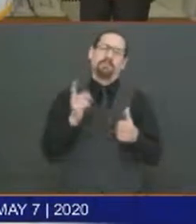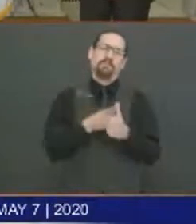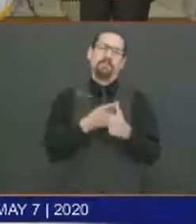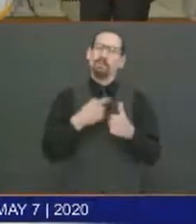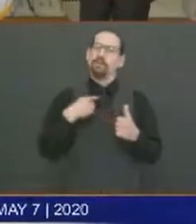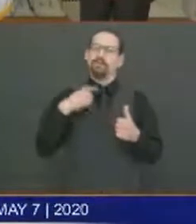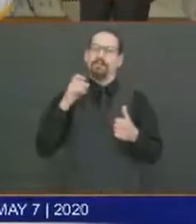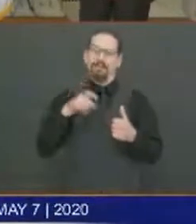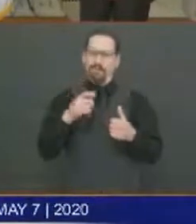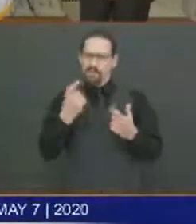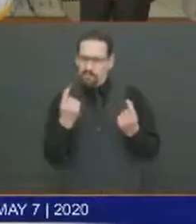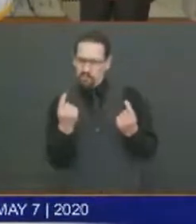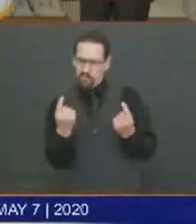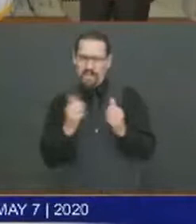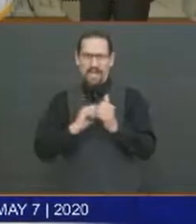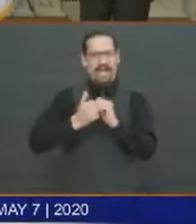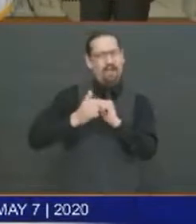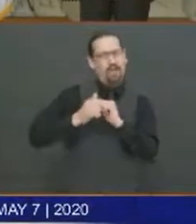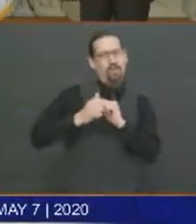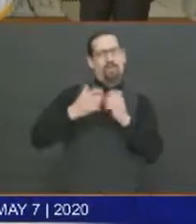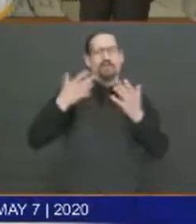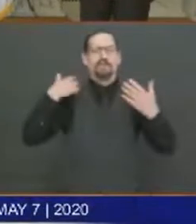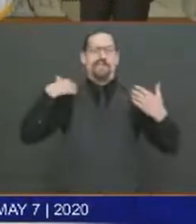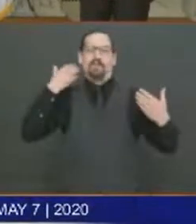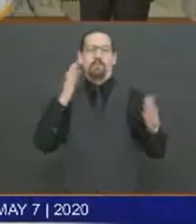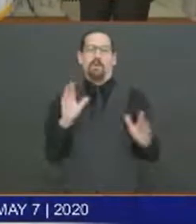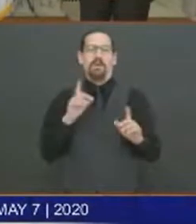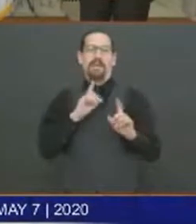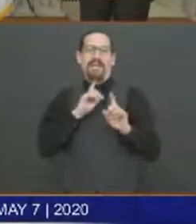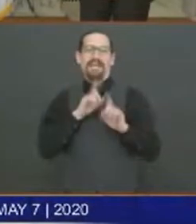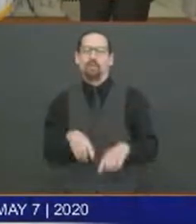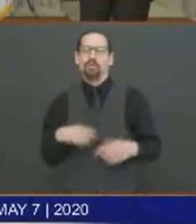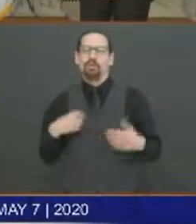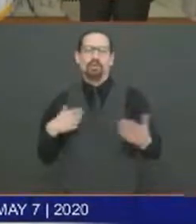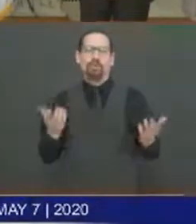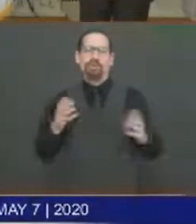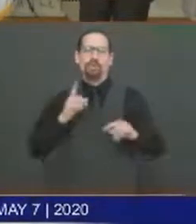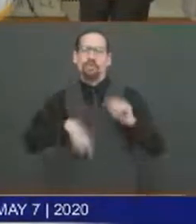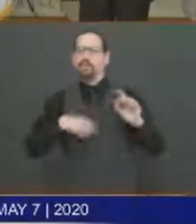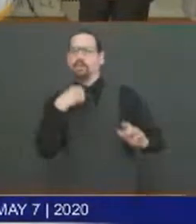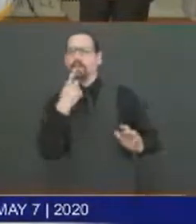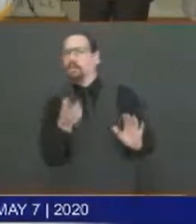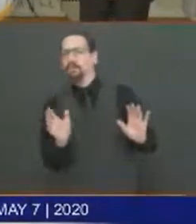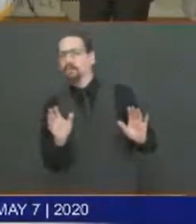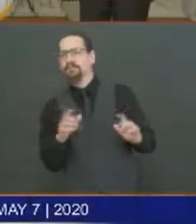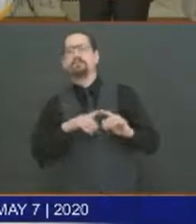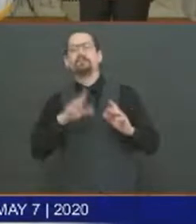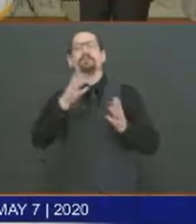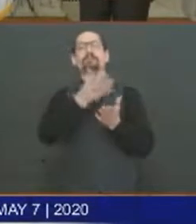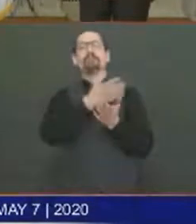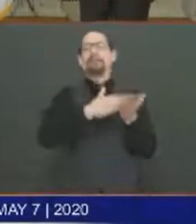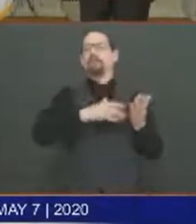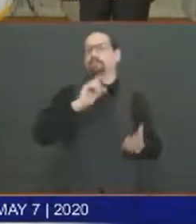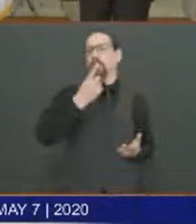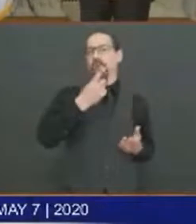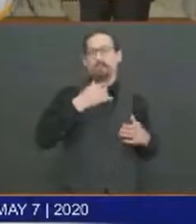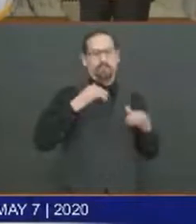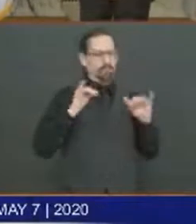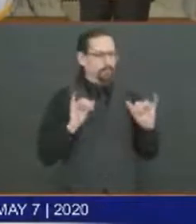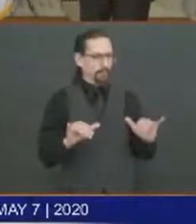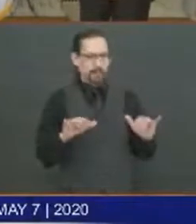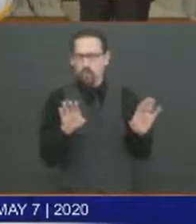it out. I don't have something to tell you now. As of phase 1, they're still closed. The official guidance is no change